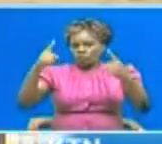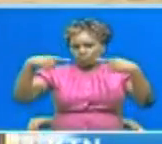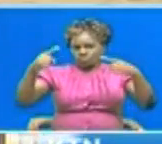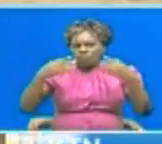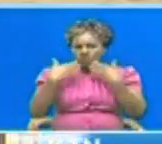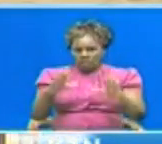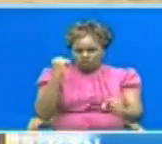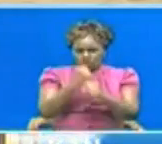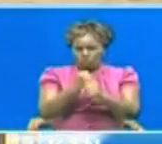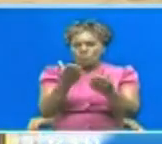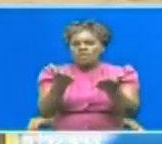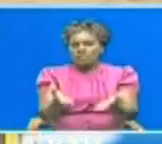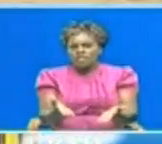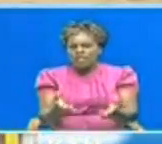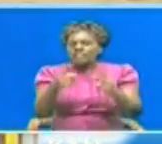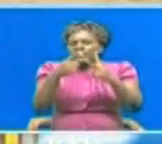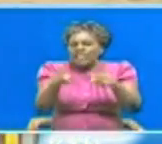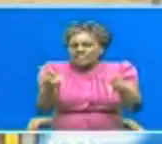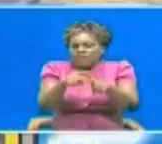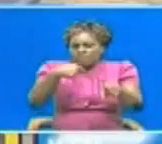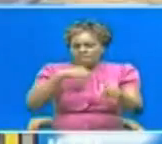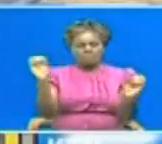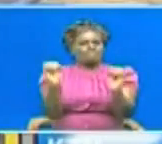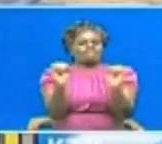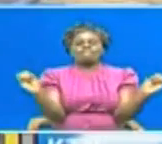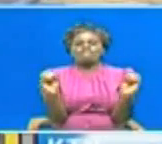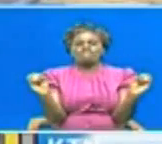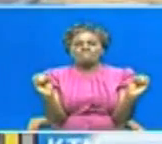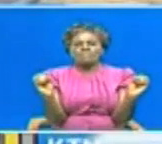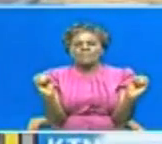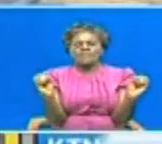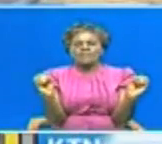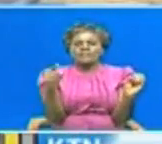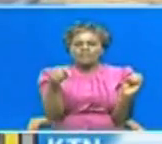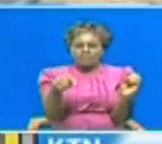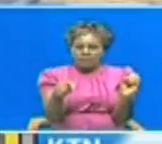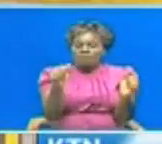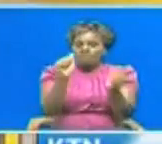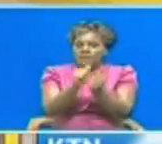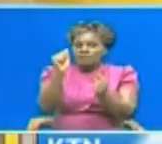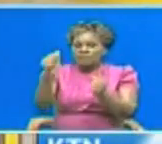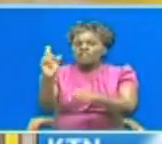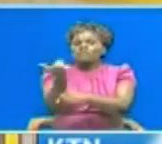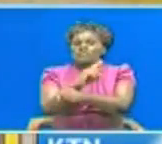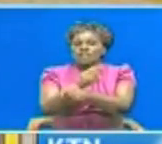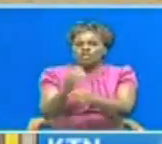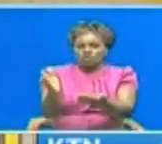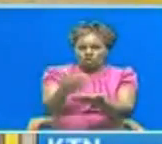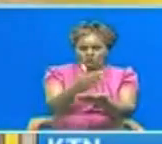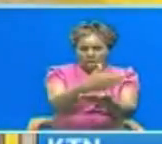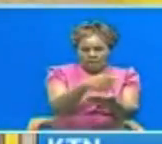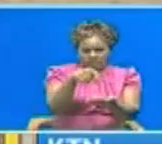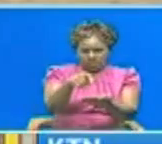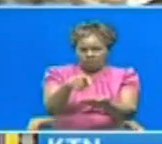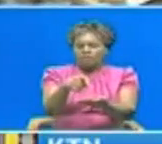complete this work. And he will not start where I started. It takes him roughly 15 minutes to assemble the remote-controlled